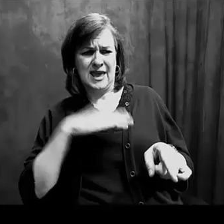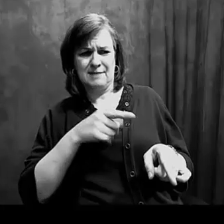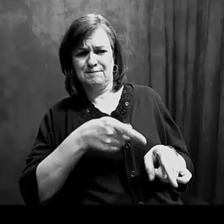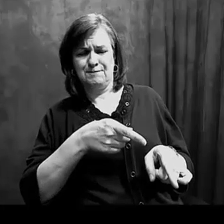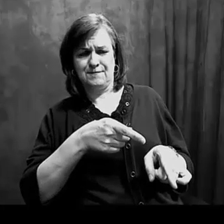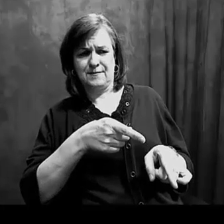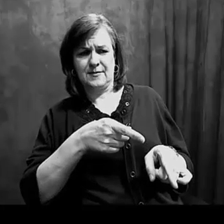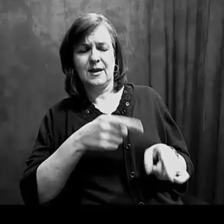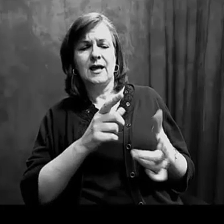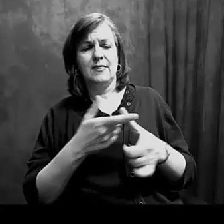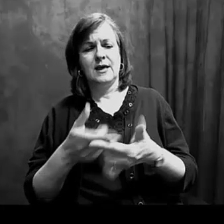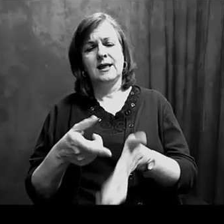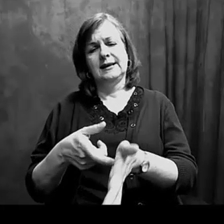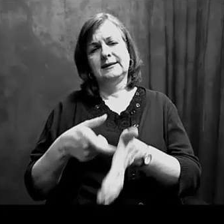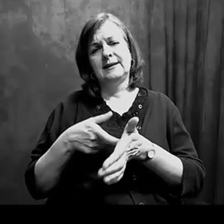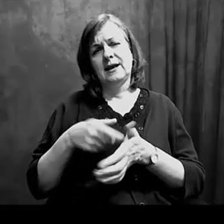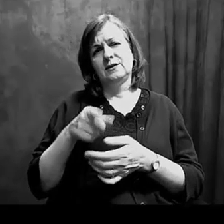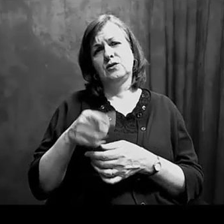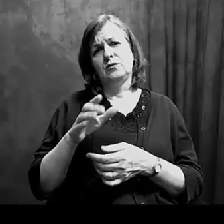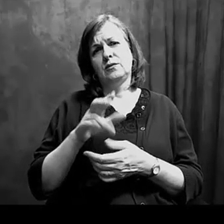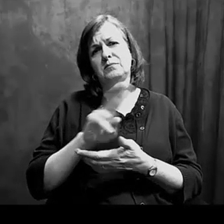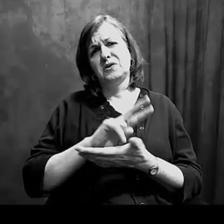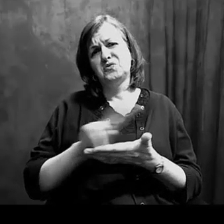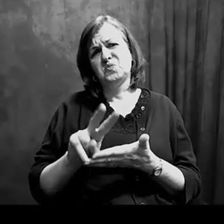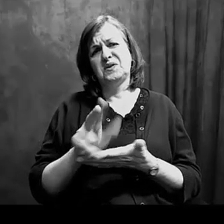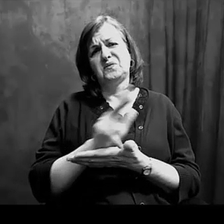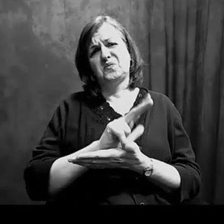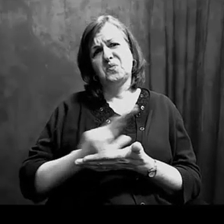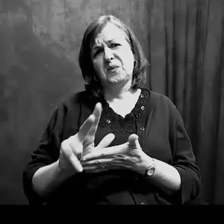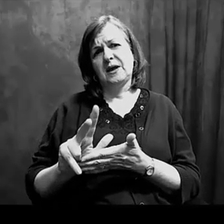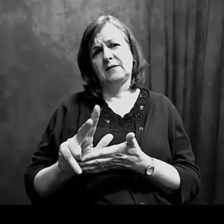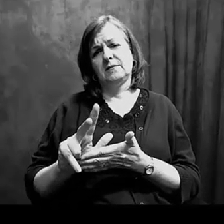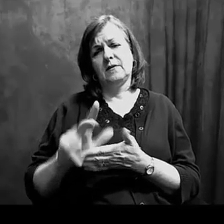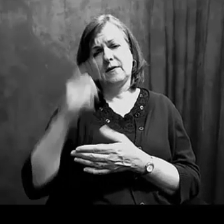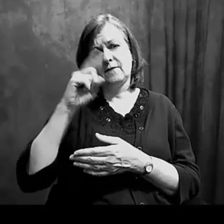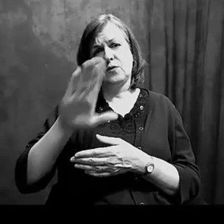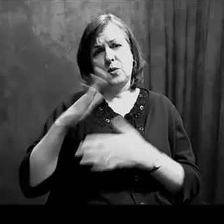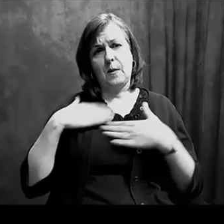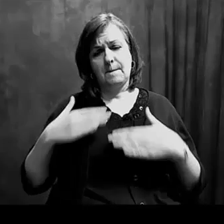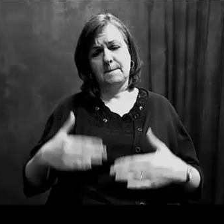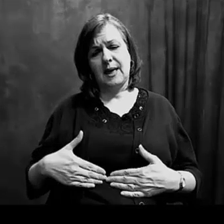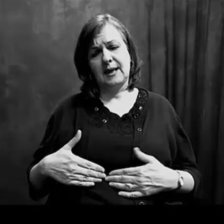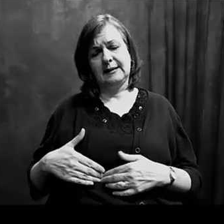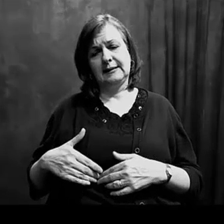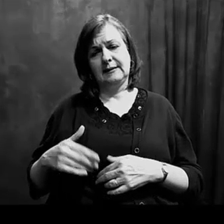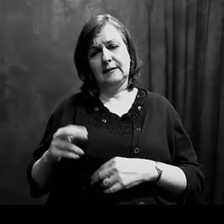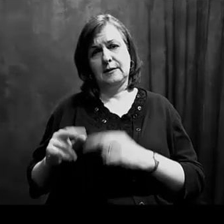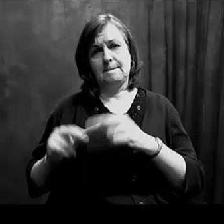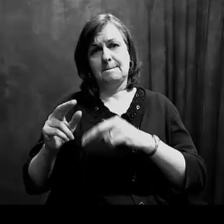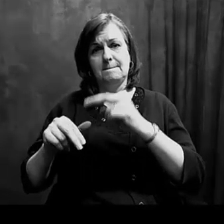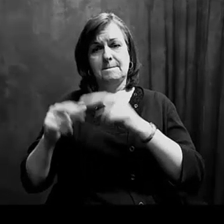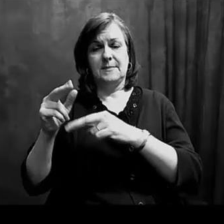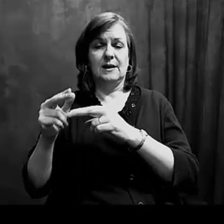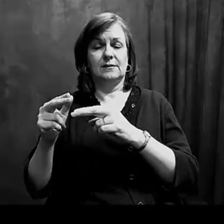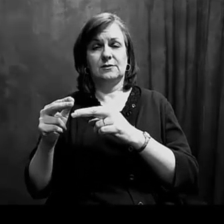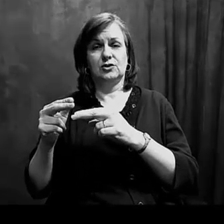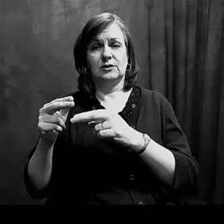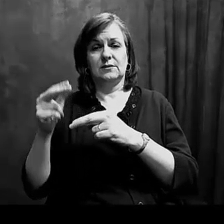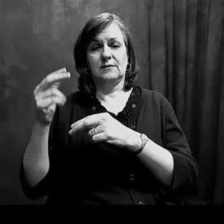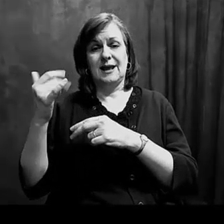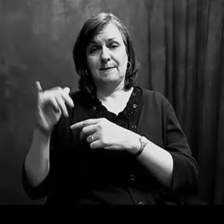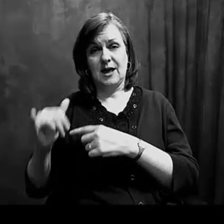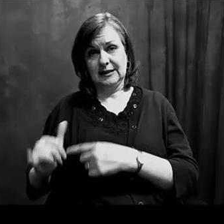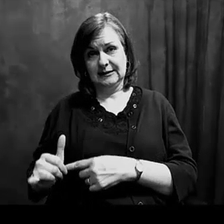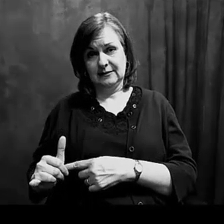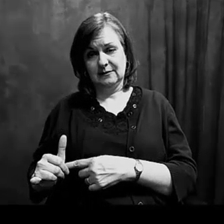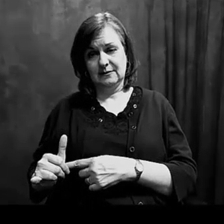and bad, and it takes you roughly 2 to 3 weeks to really build up, and even longer in some